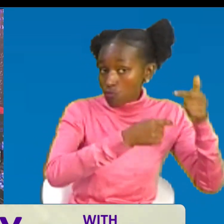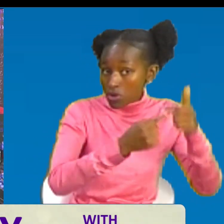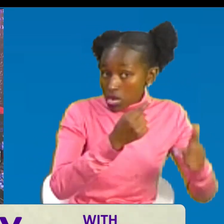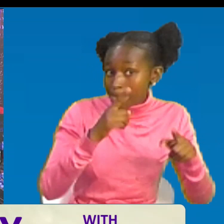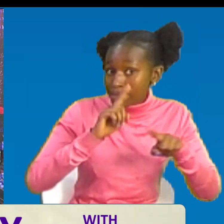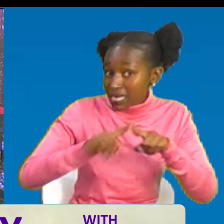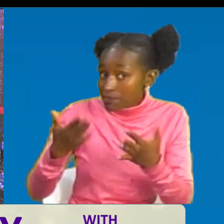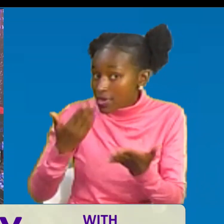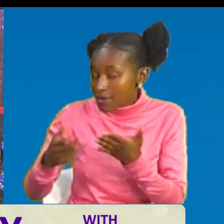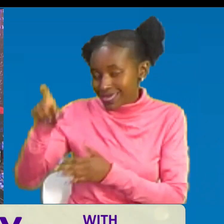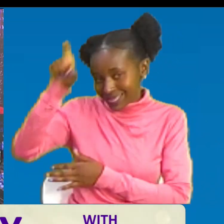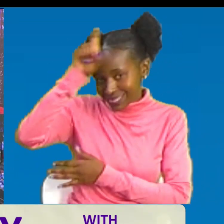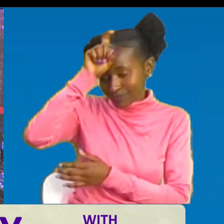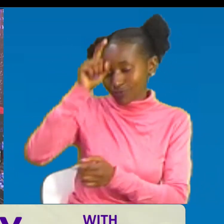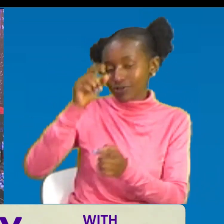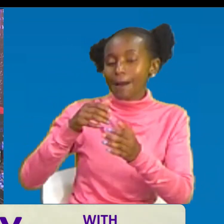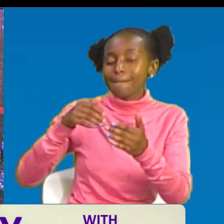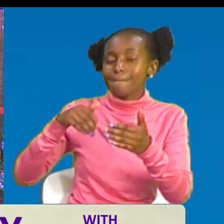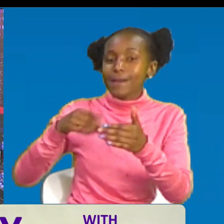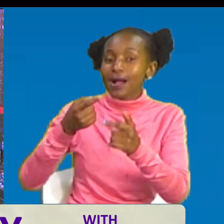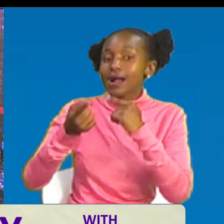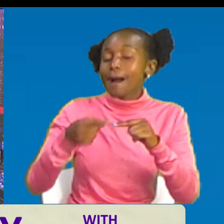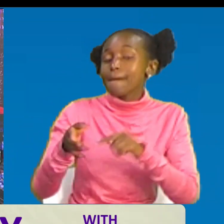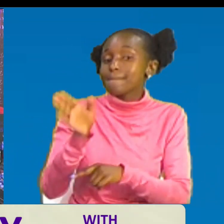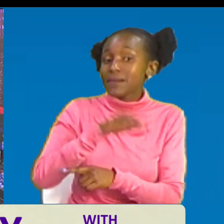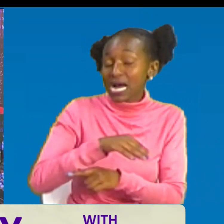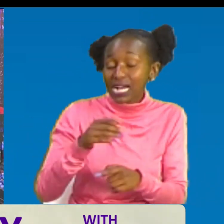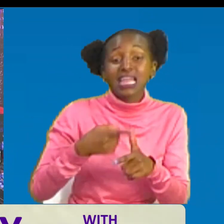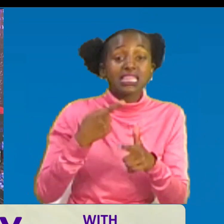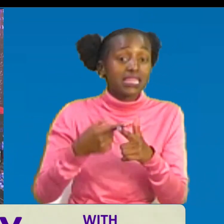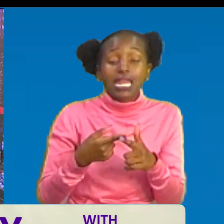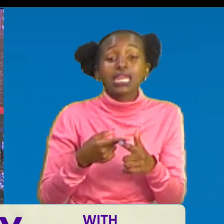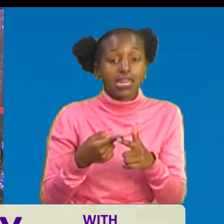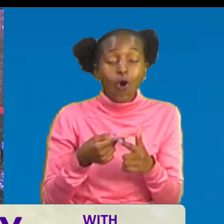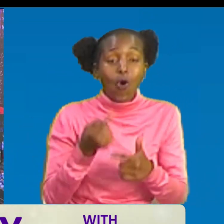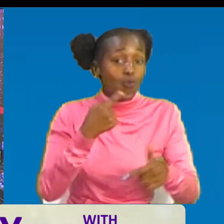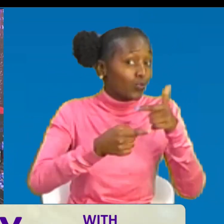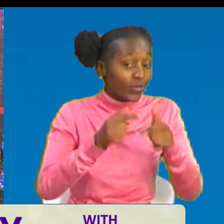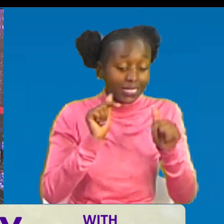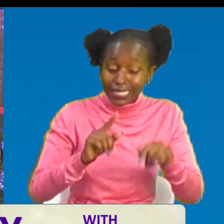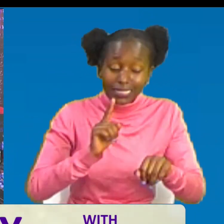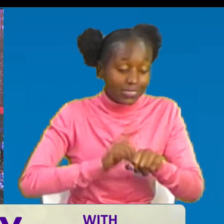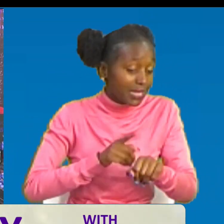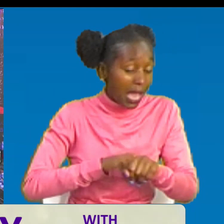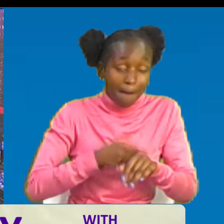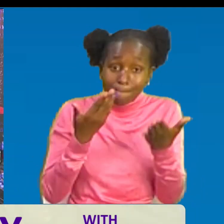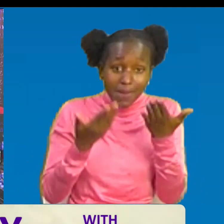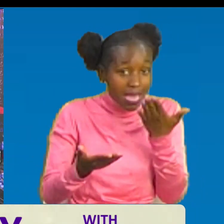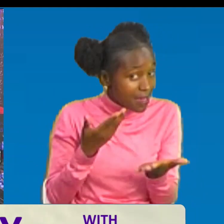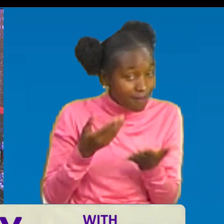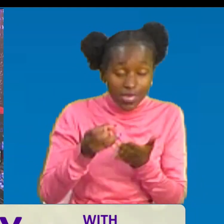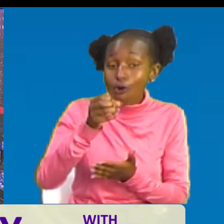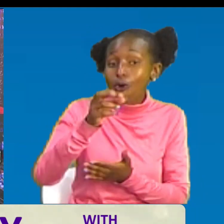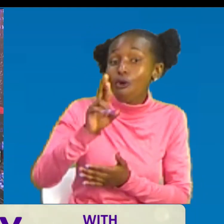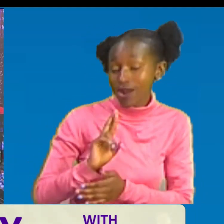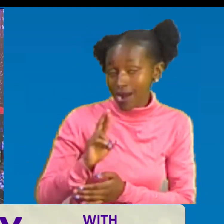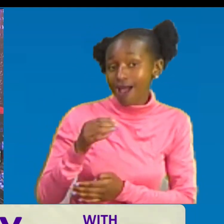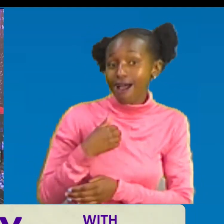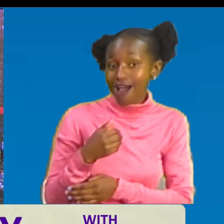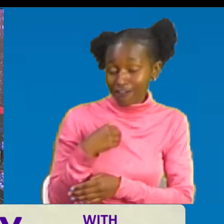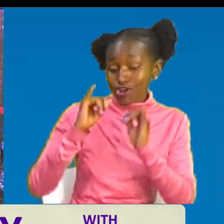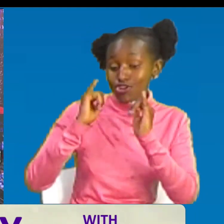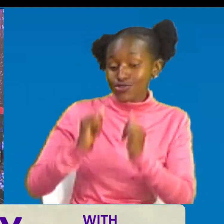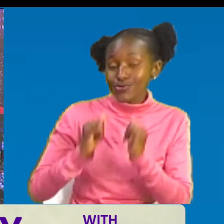Egypt bounce back from that particular defeat, humbling defeat, and come back to win the title? Or are we going to